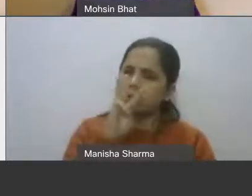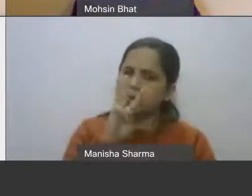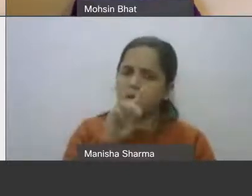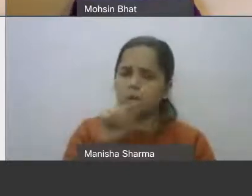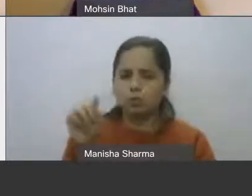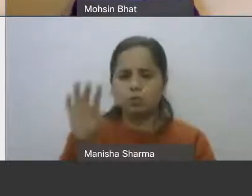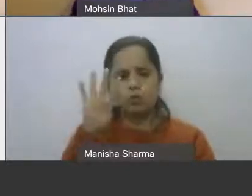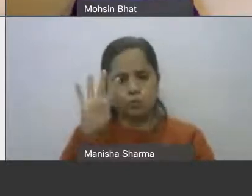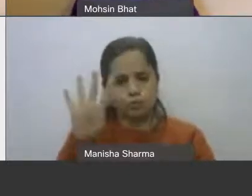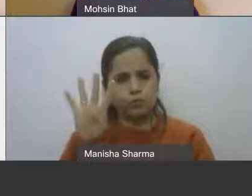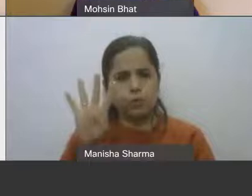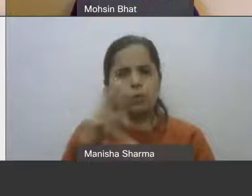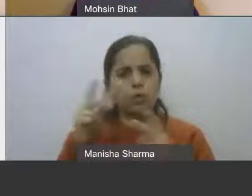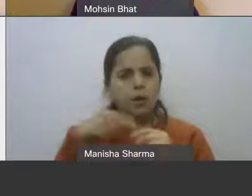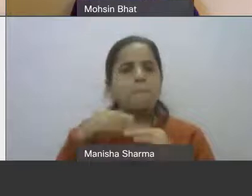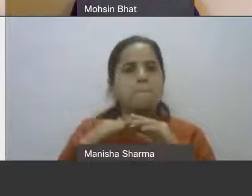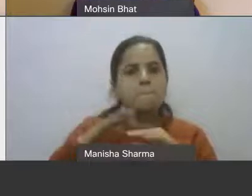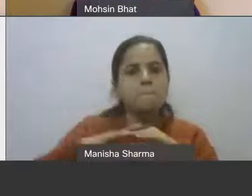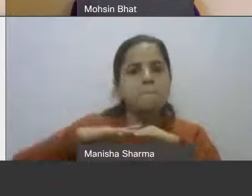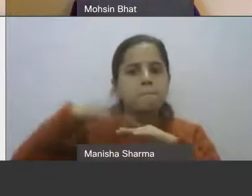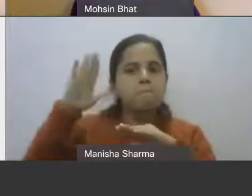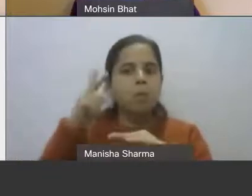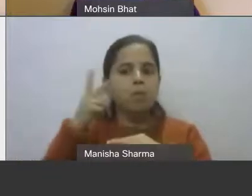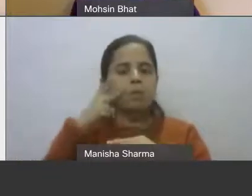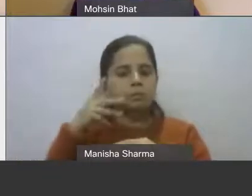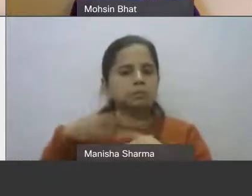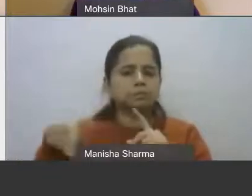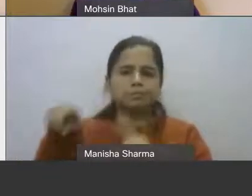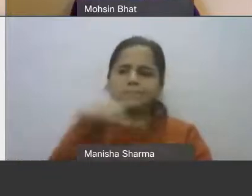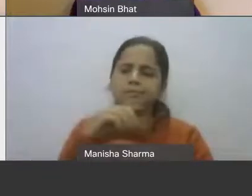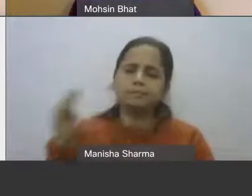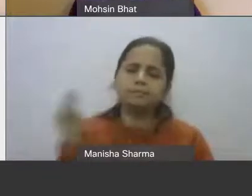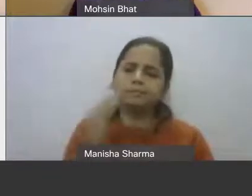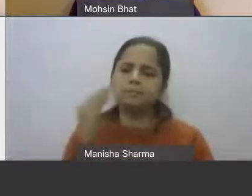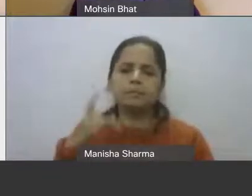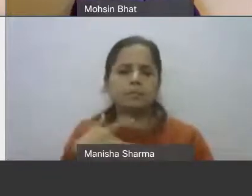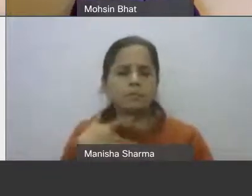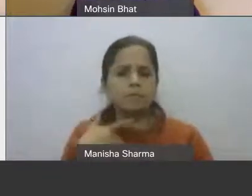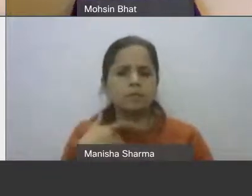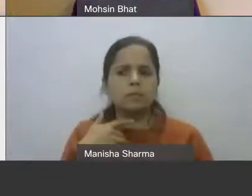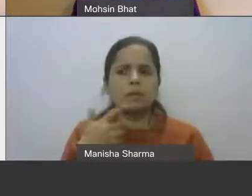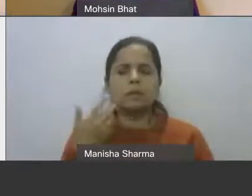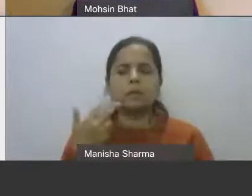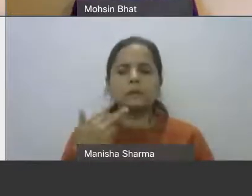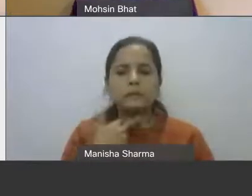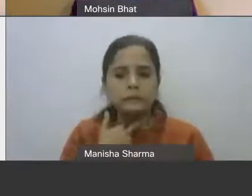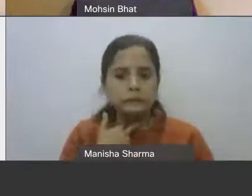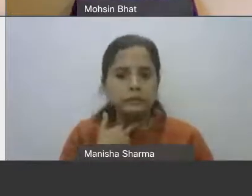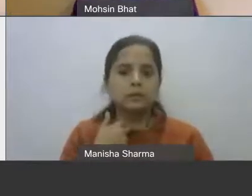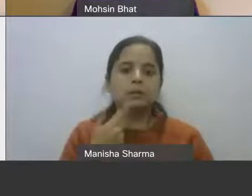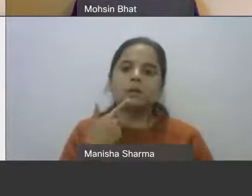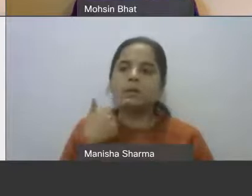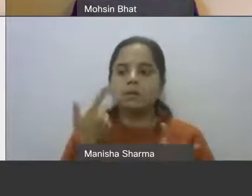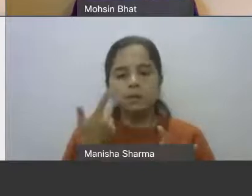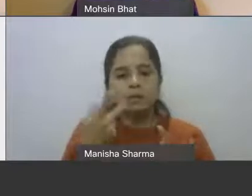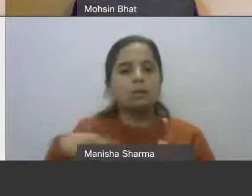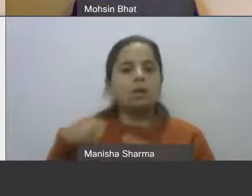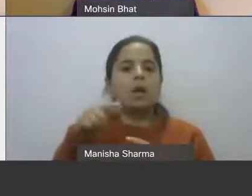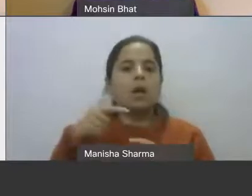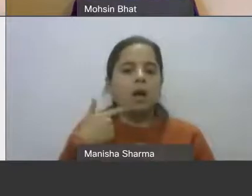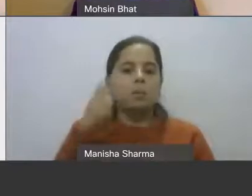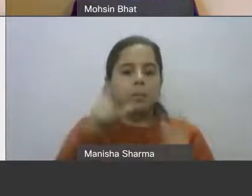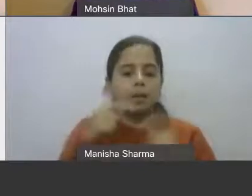there has been a growing paranoia around the perceived threat of quote-unquote illegal